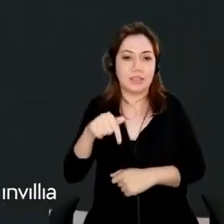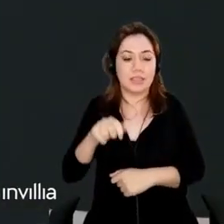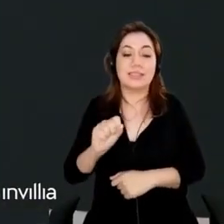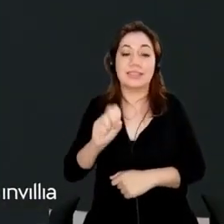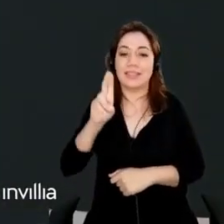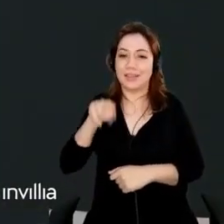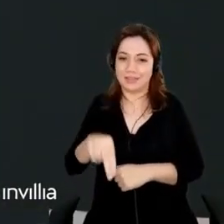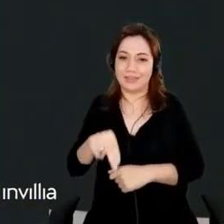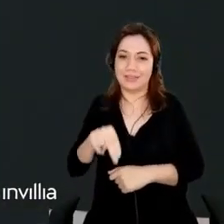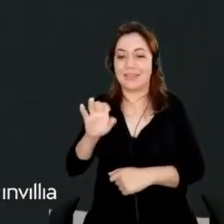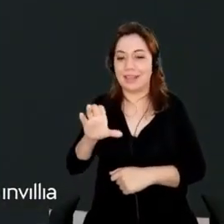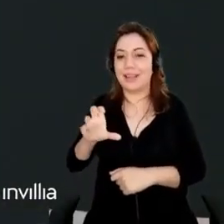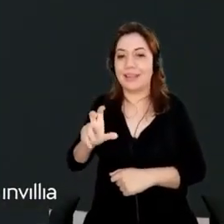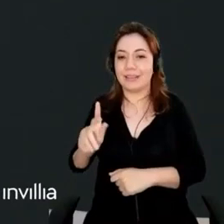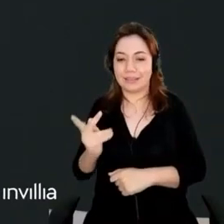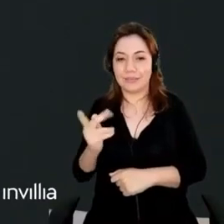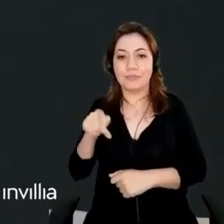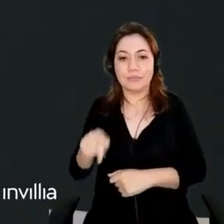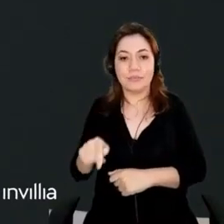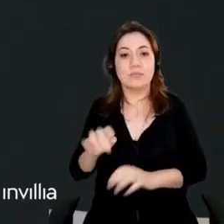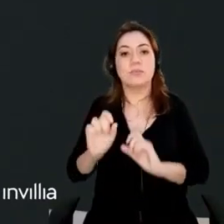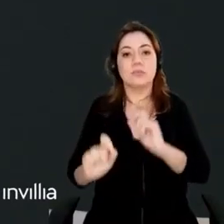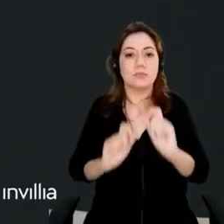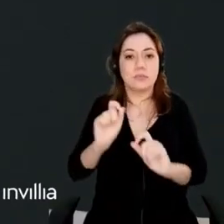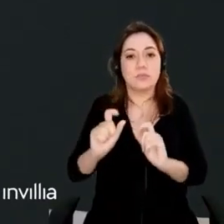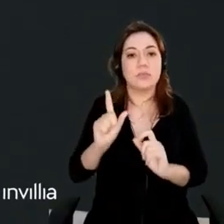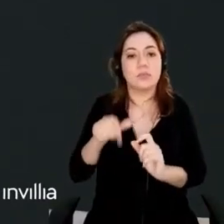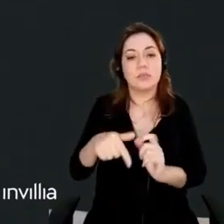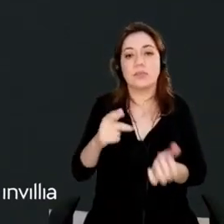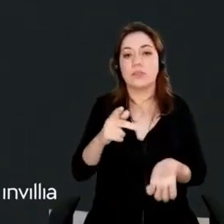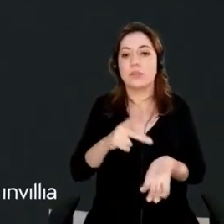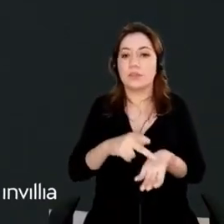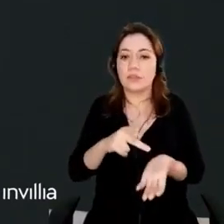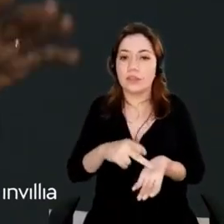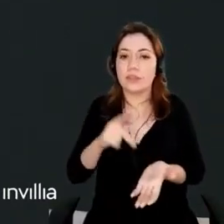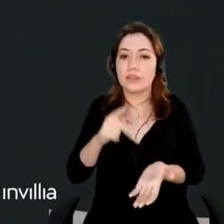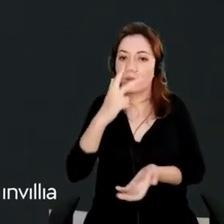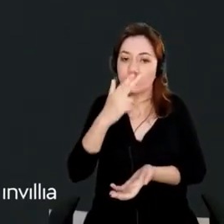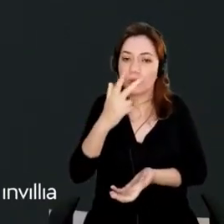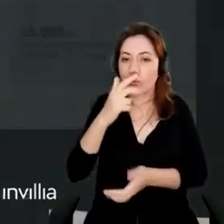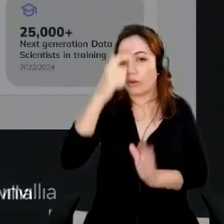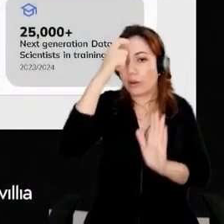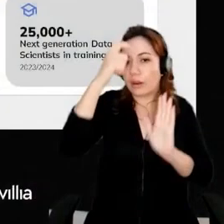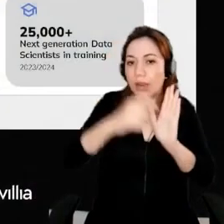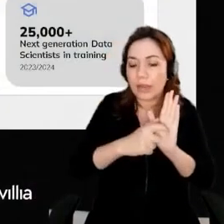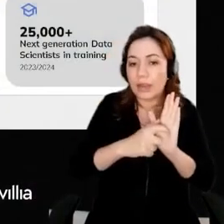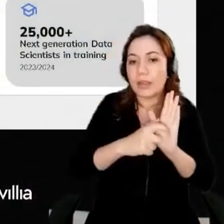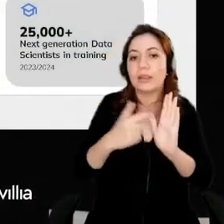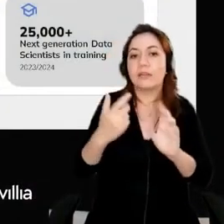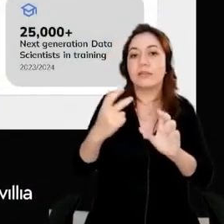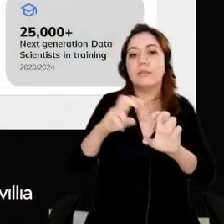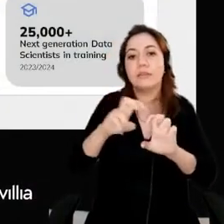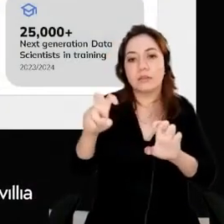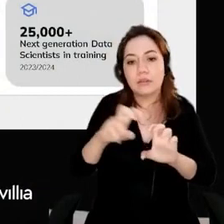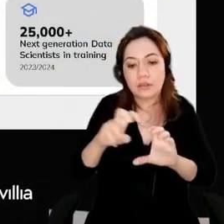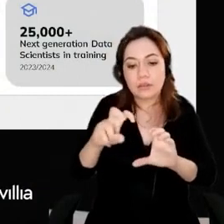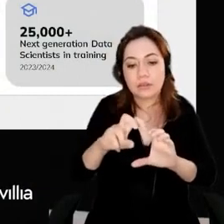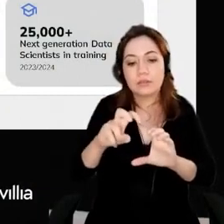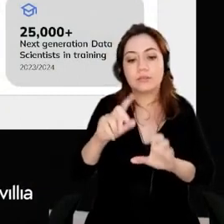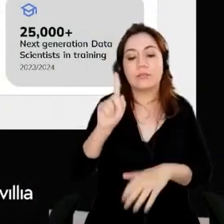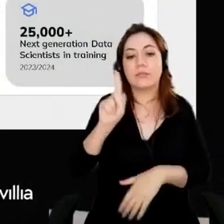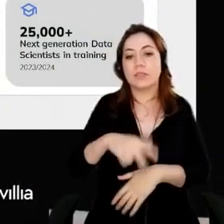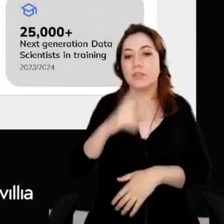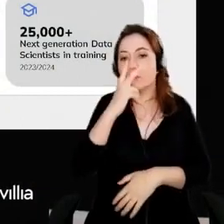of OpenAI's ChatGPT, it kind of brought AI to the forefront, to the masses, right? And now